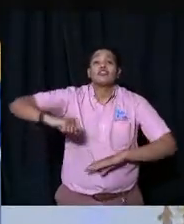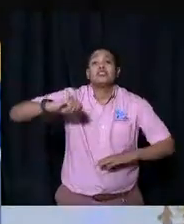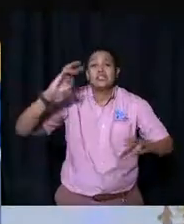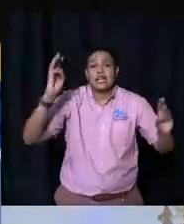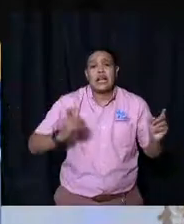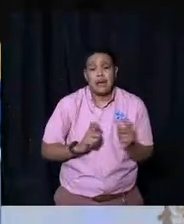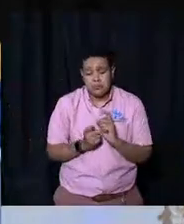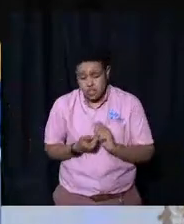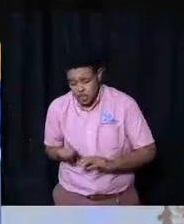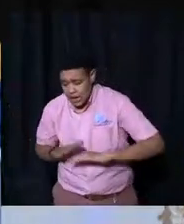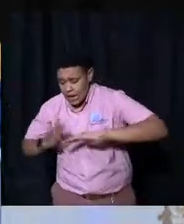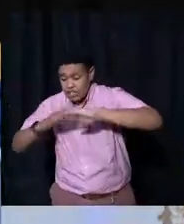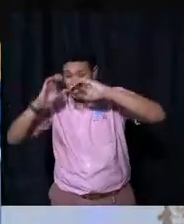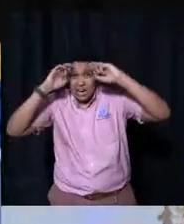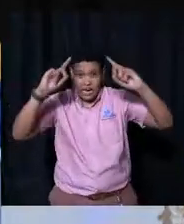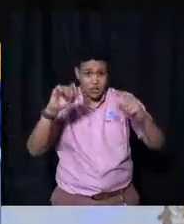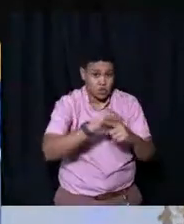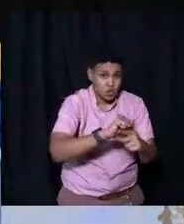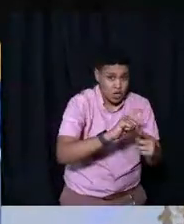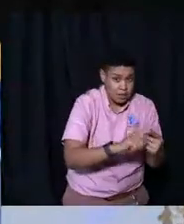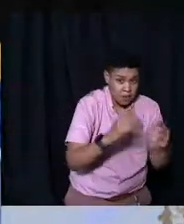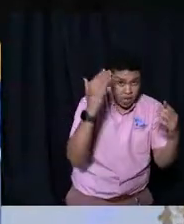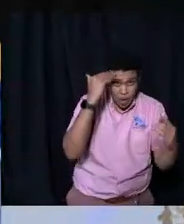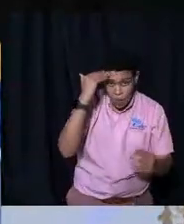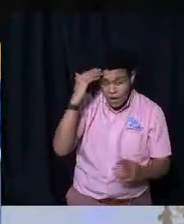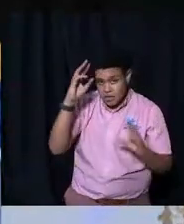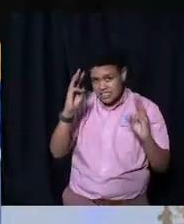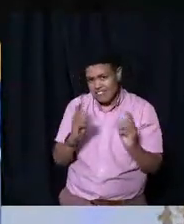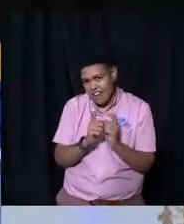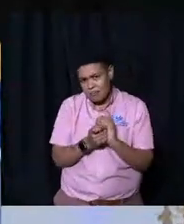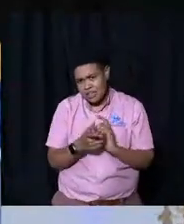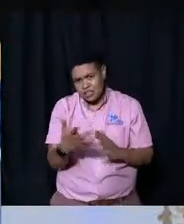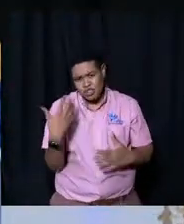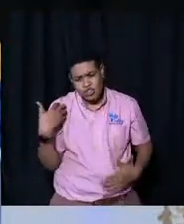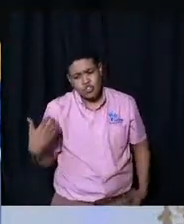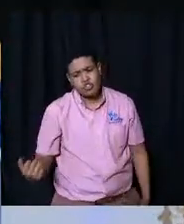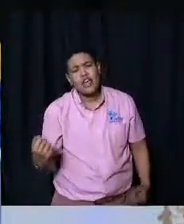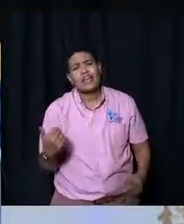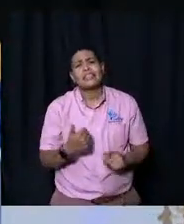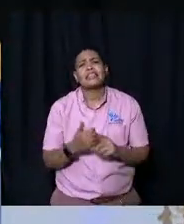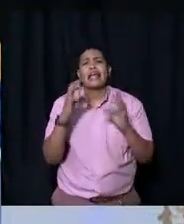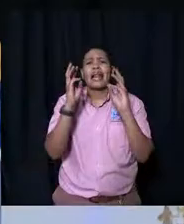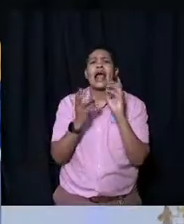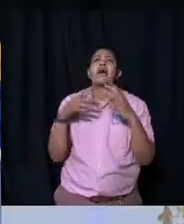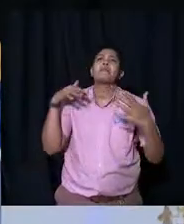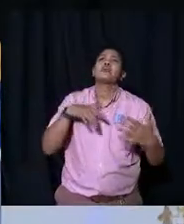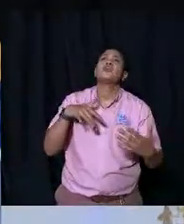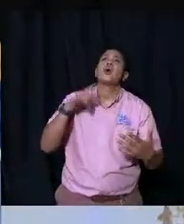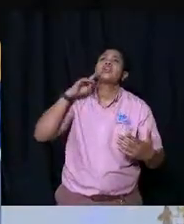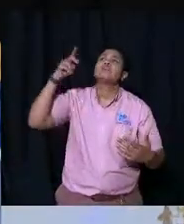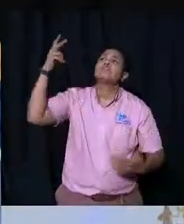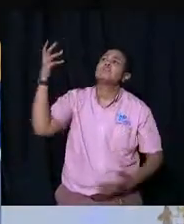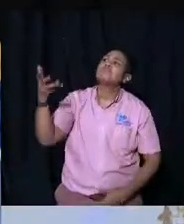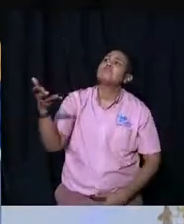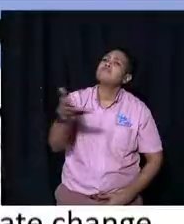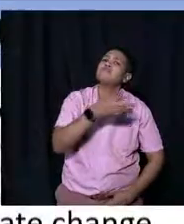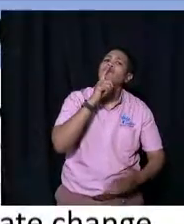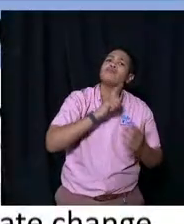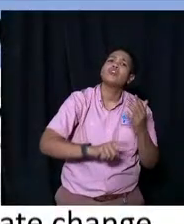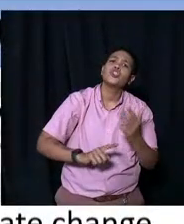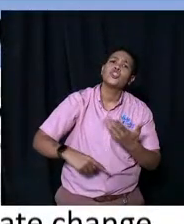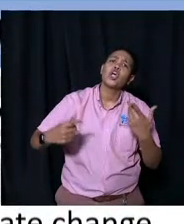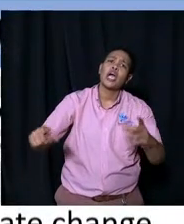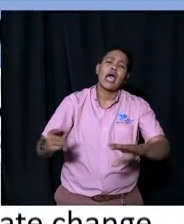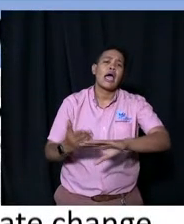increase education, training, and awareness of climate change, strengthen climate studies, scenarios, and research, improve